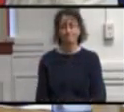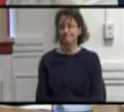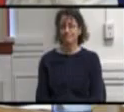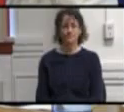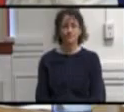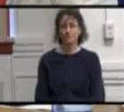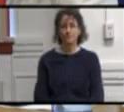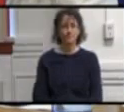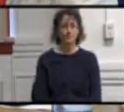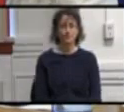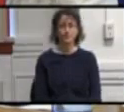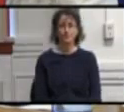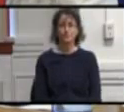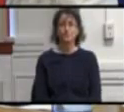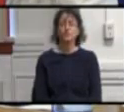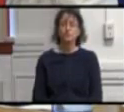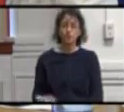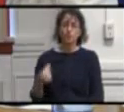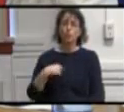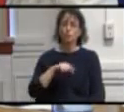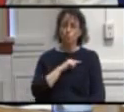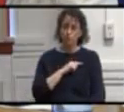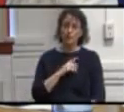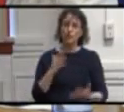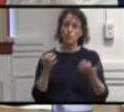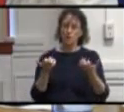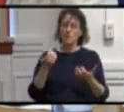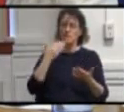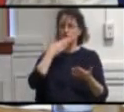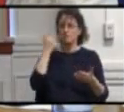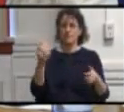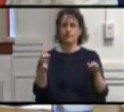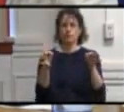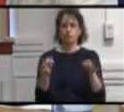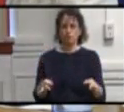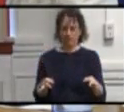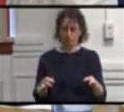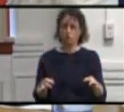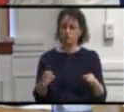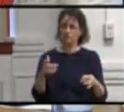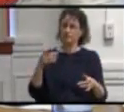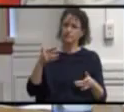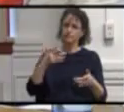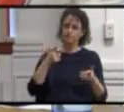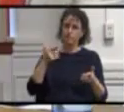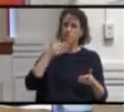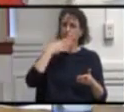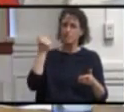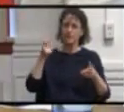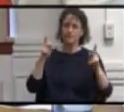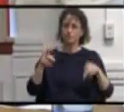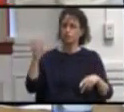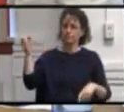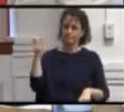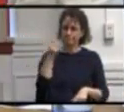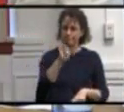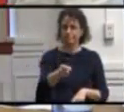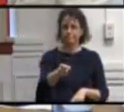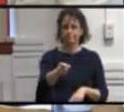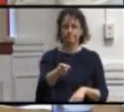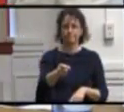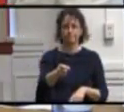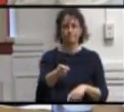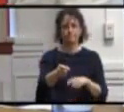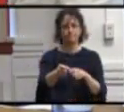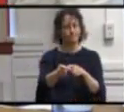to making the best decision on behalf of the town to bring in the right town manager.